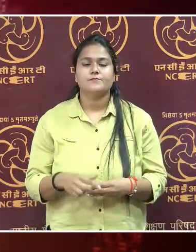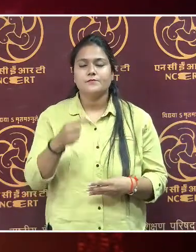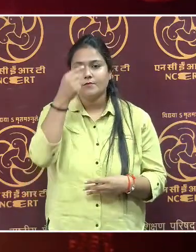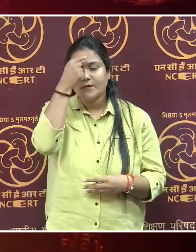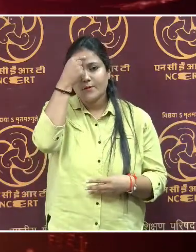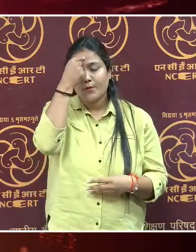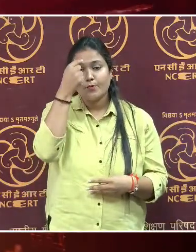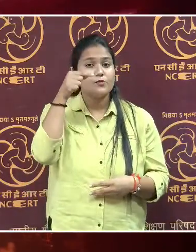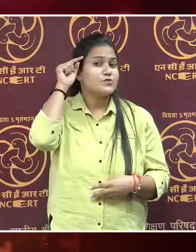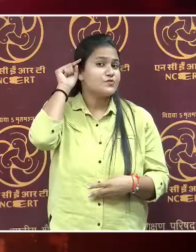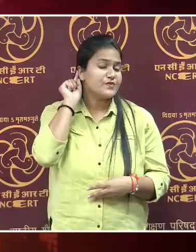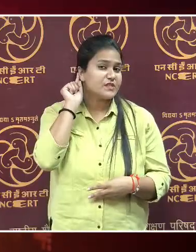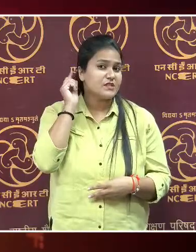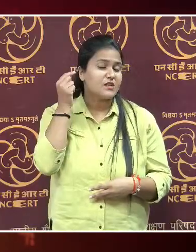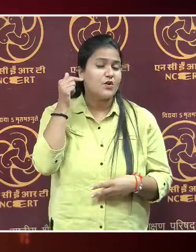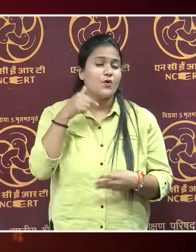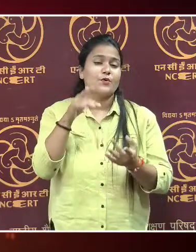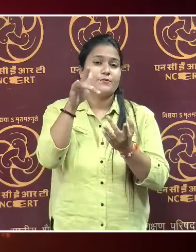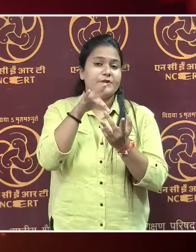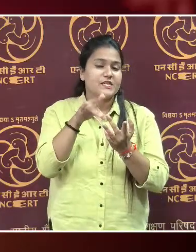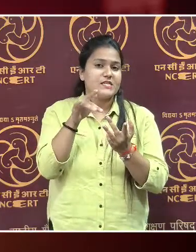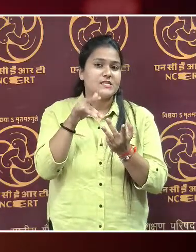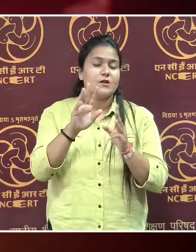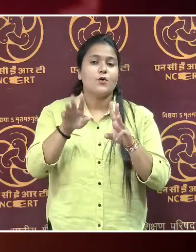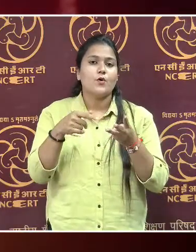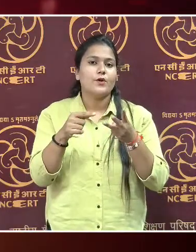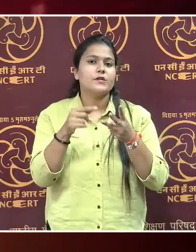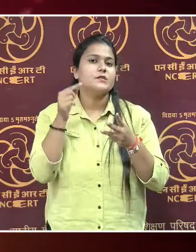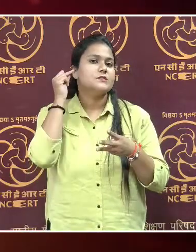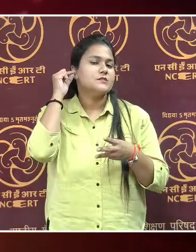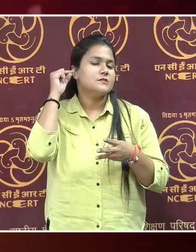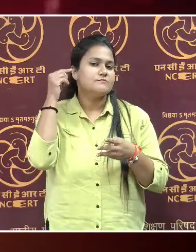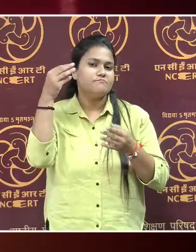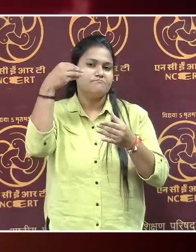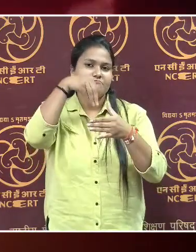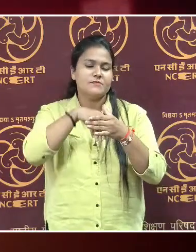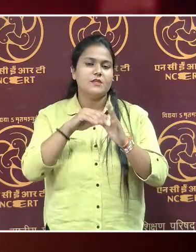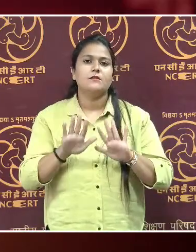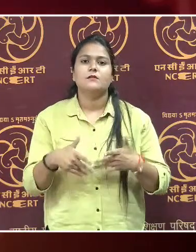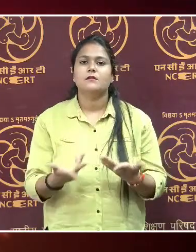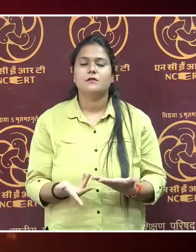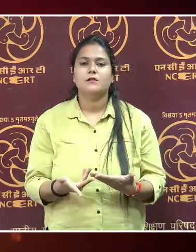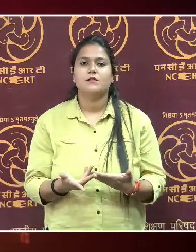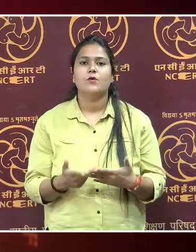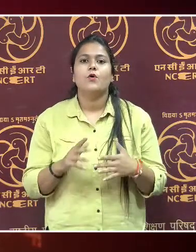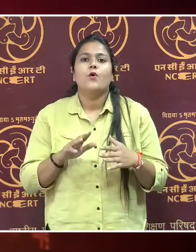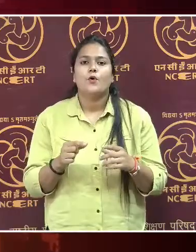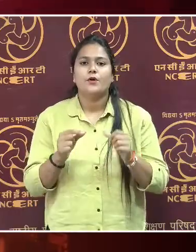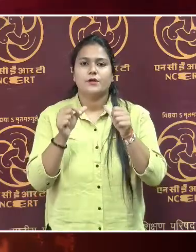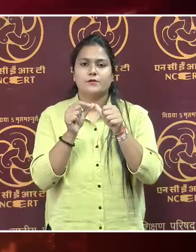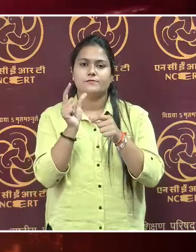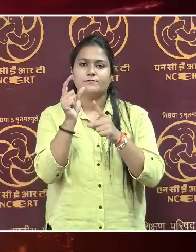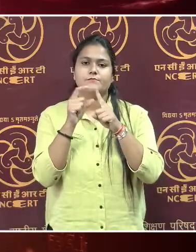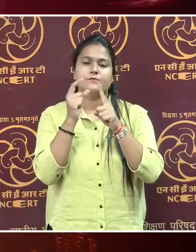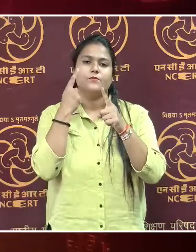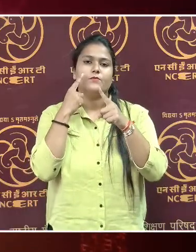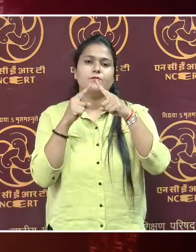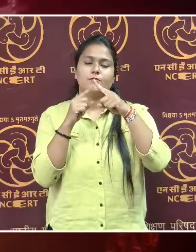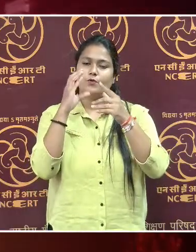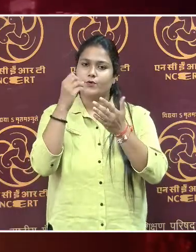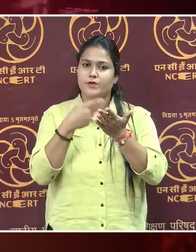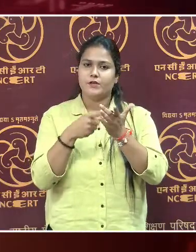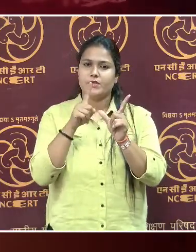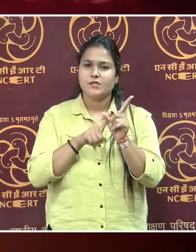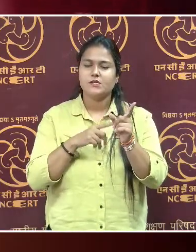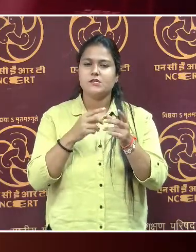ear, okay, or in the middle ear, or in the inner ear, or if it happens on the auditory nerve. So Okay. if any of these places